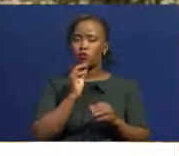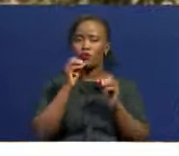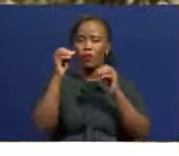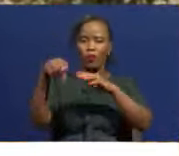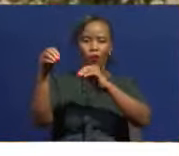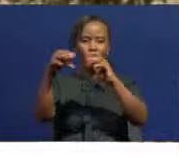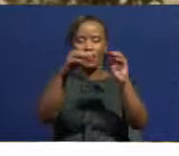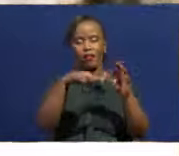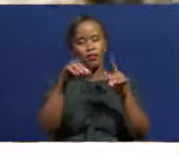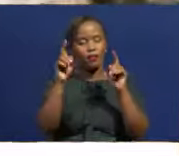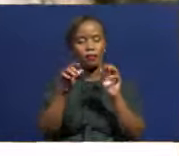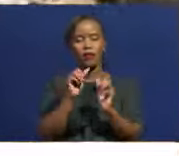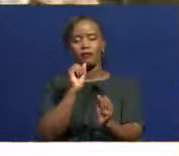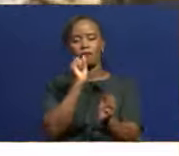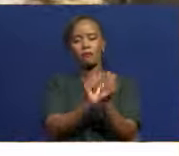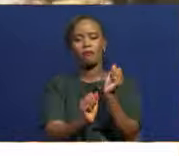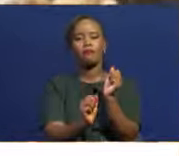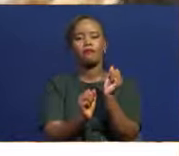accountable.